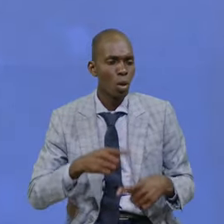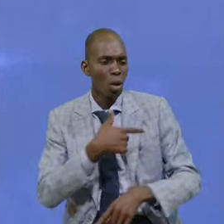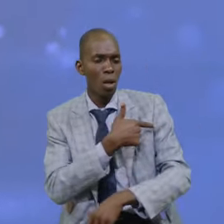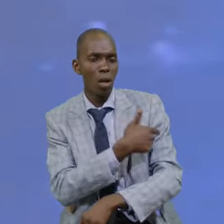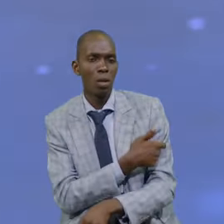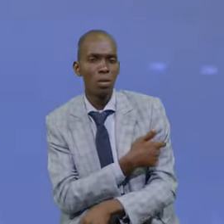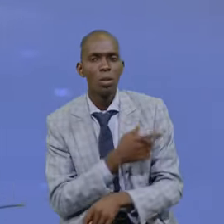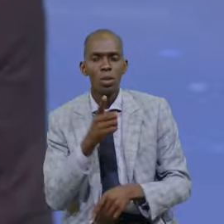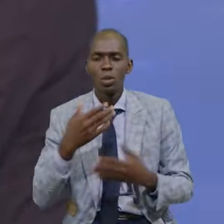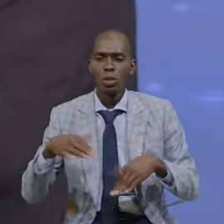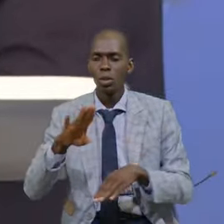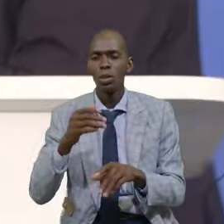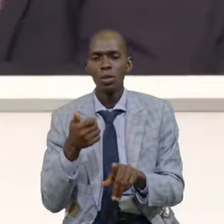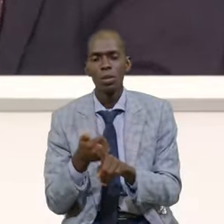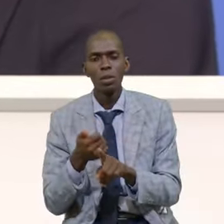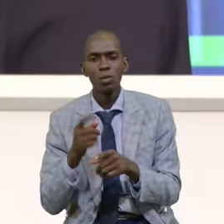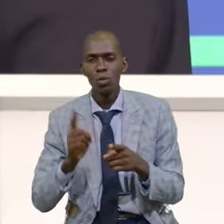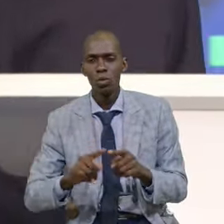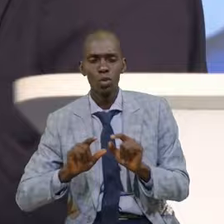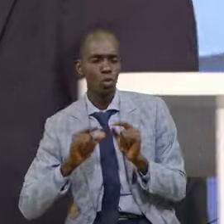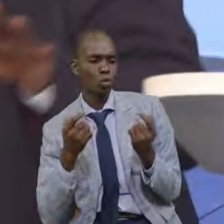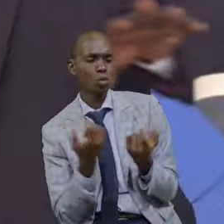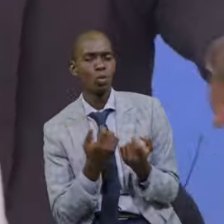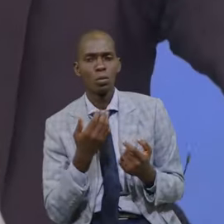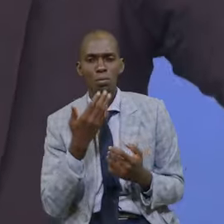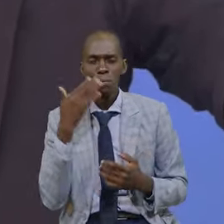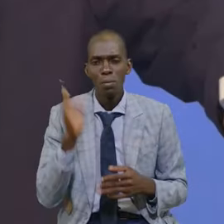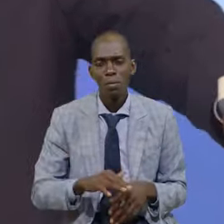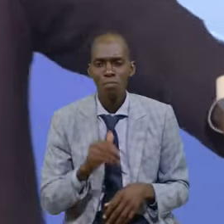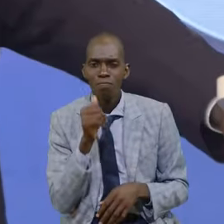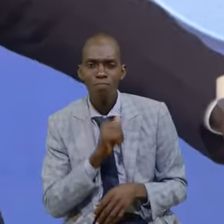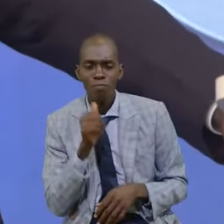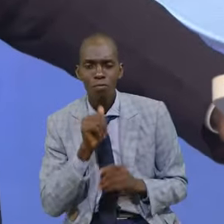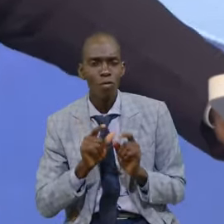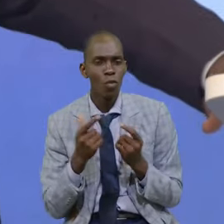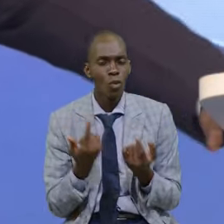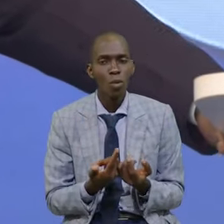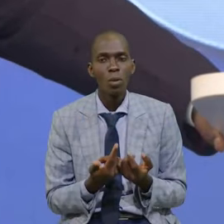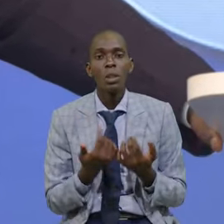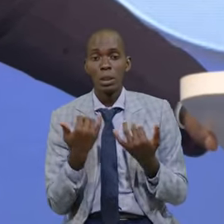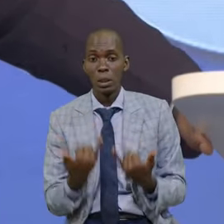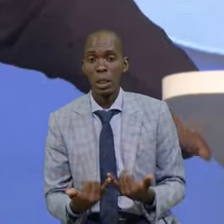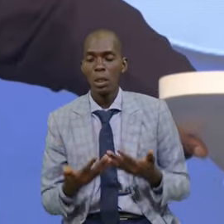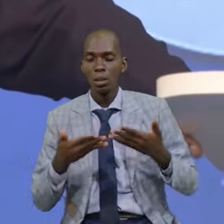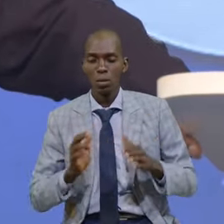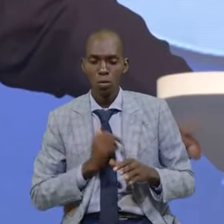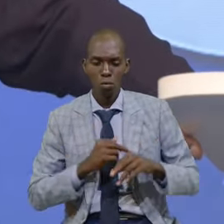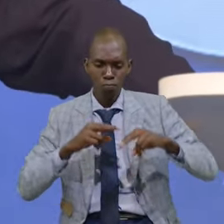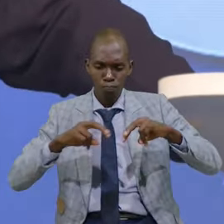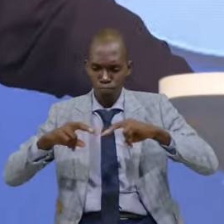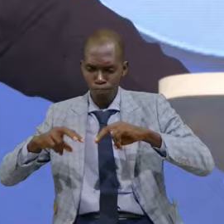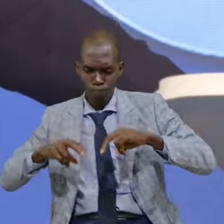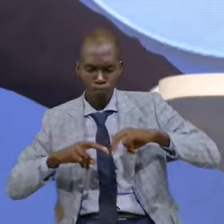a gang. You sold yourself to a secret society. Now, let's analyze. What did you